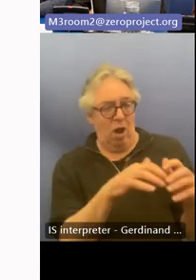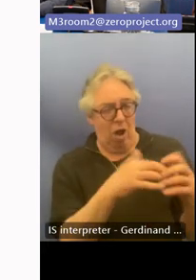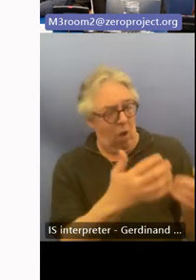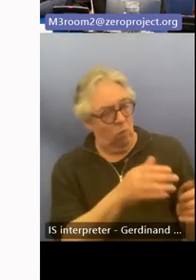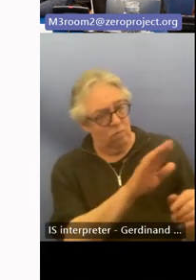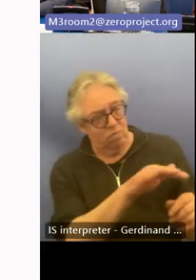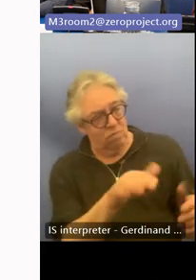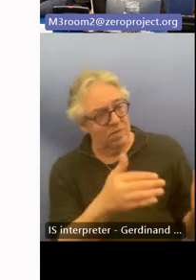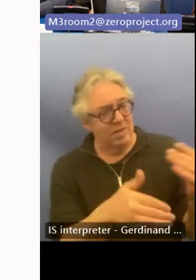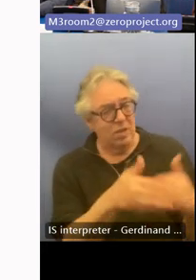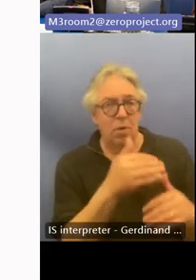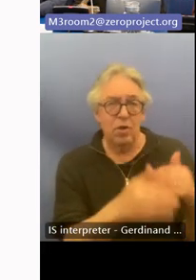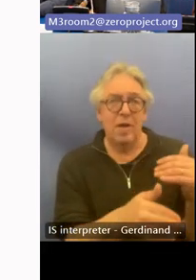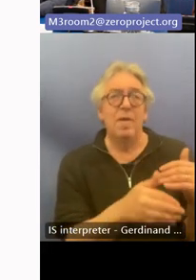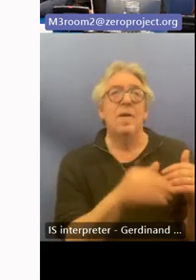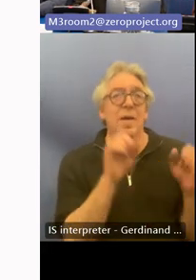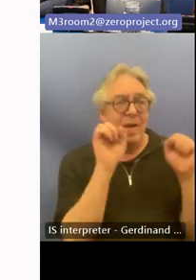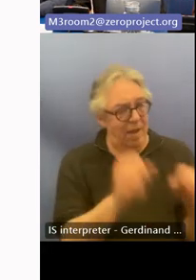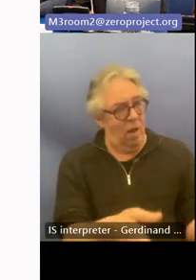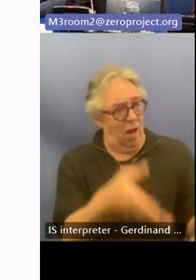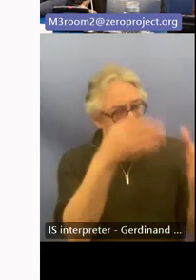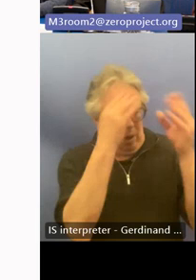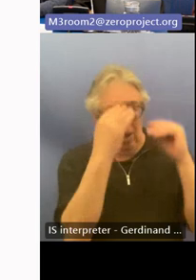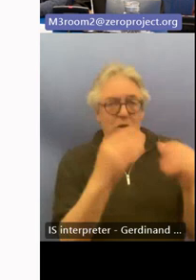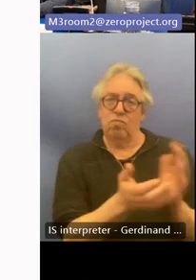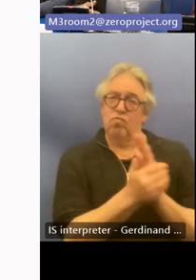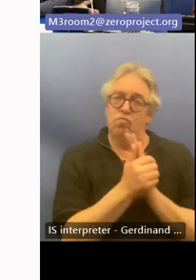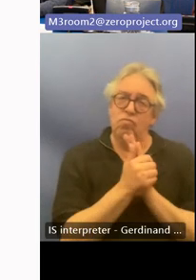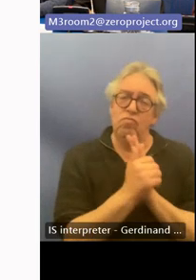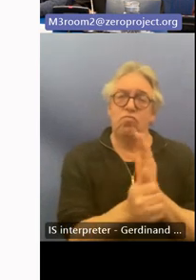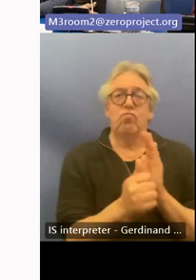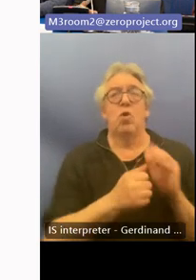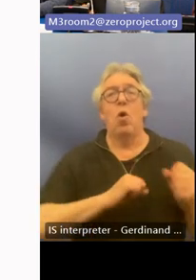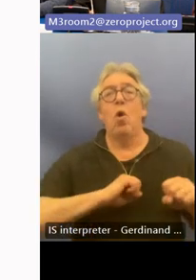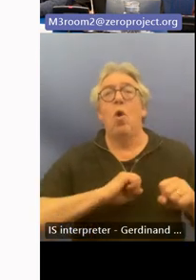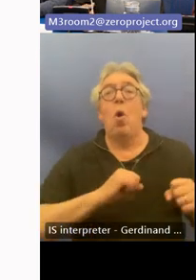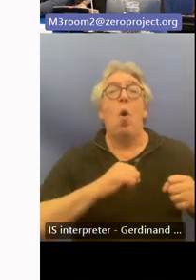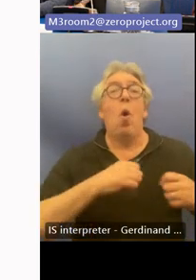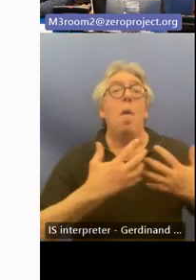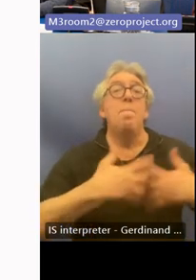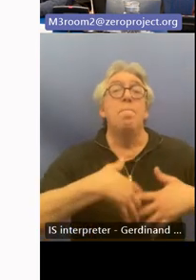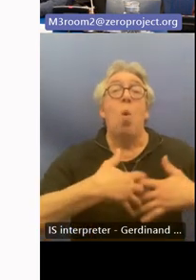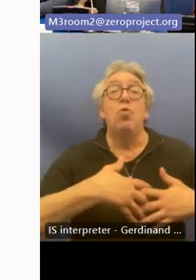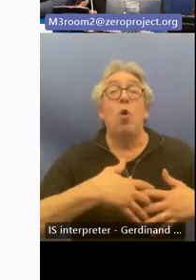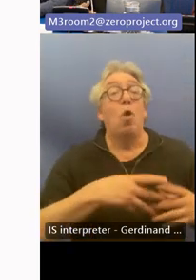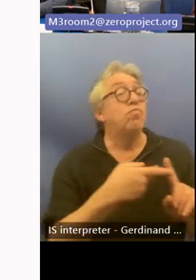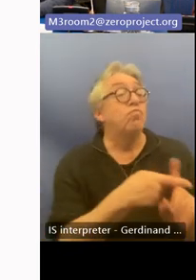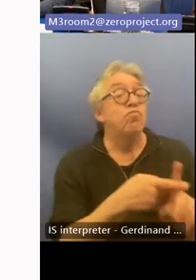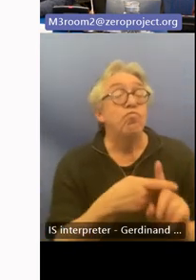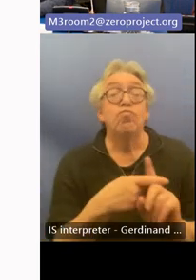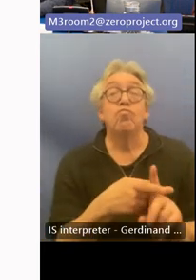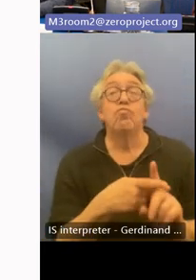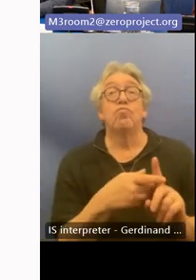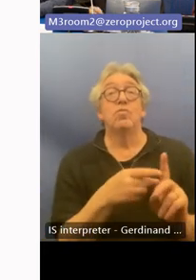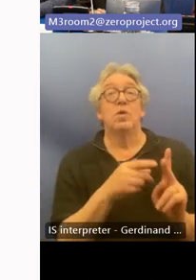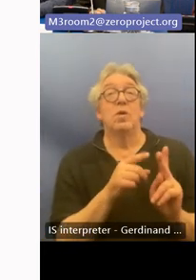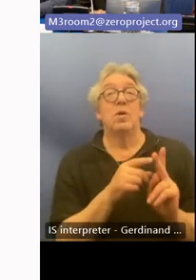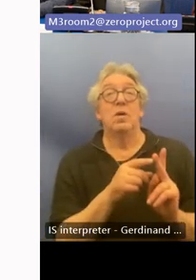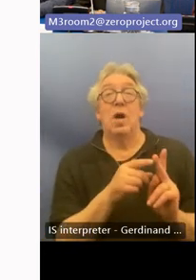the youth of person with disability on skills such as motor repair, sewing, English classes, computer classes, and plastic